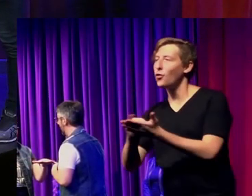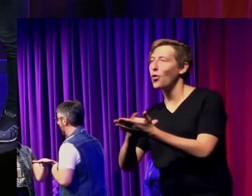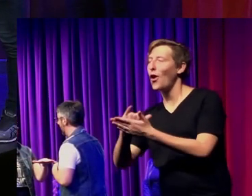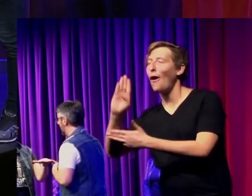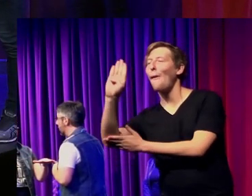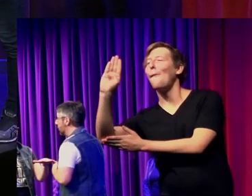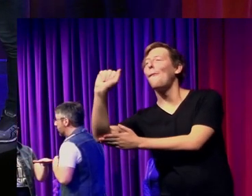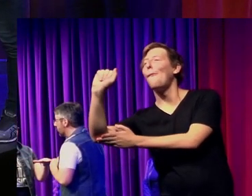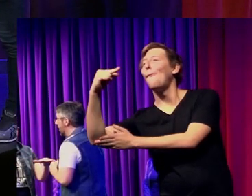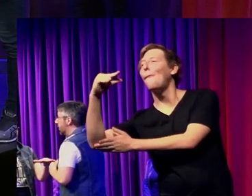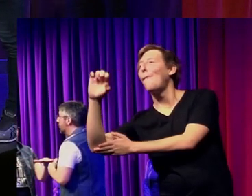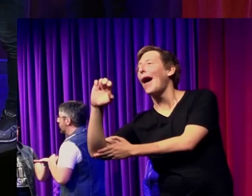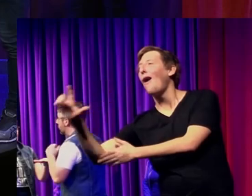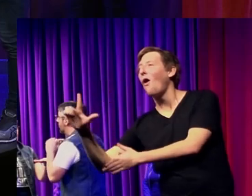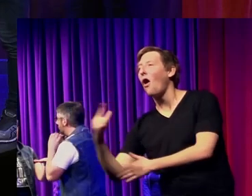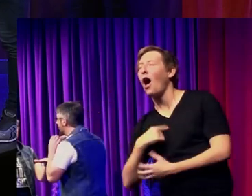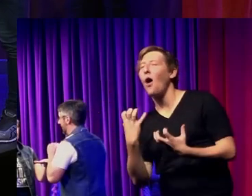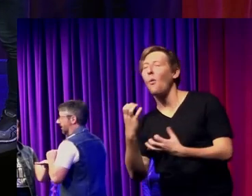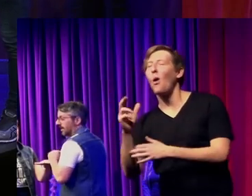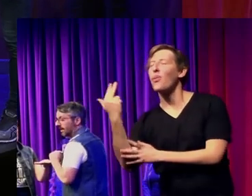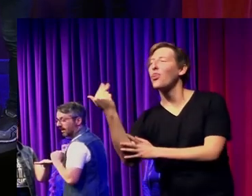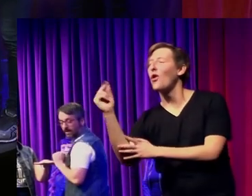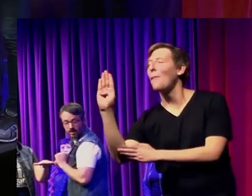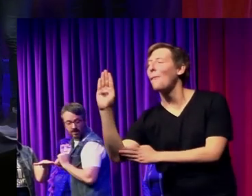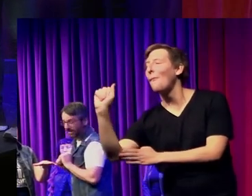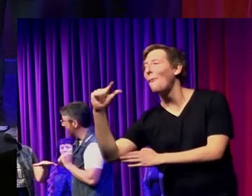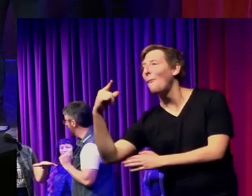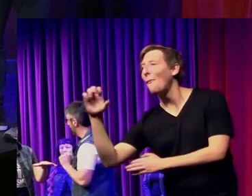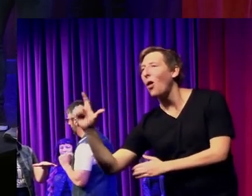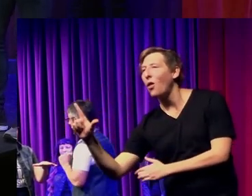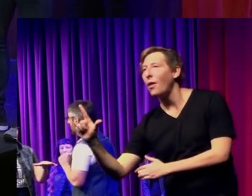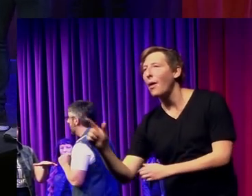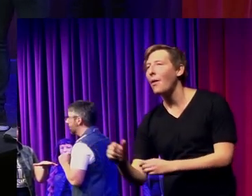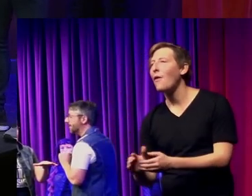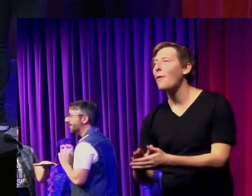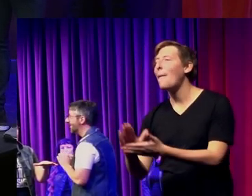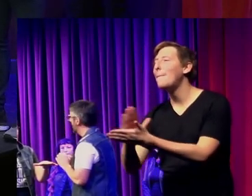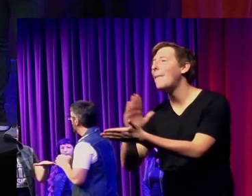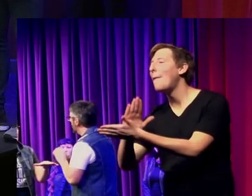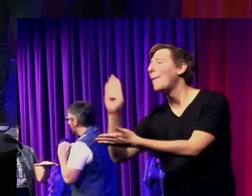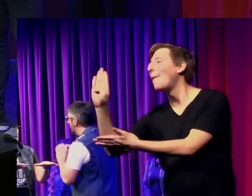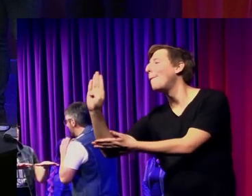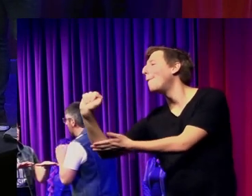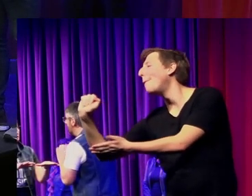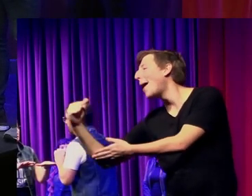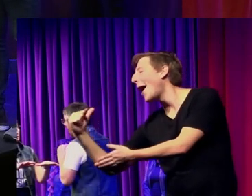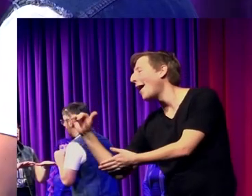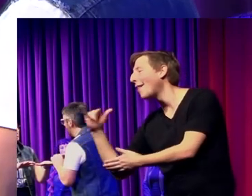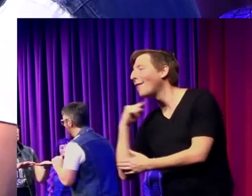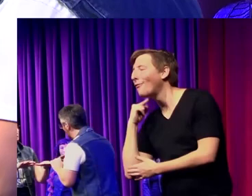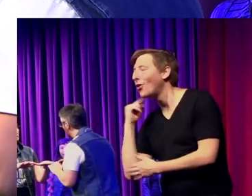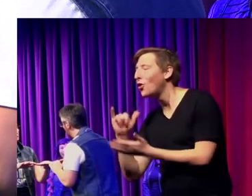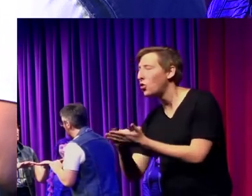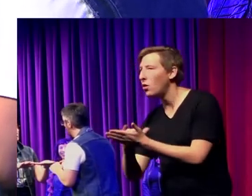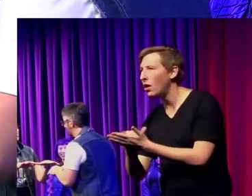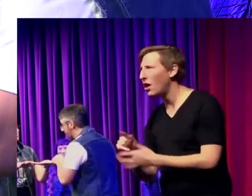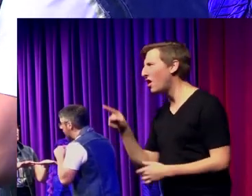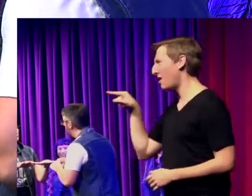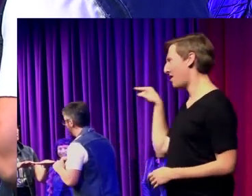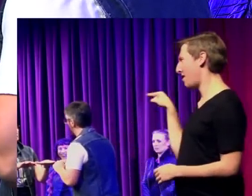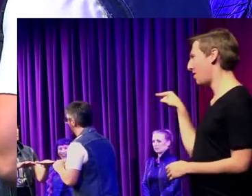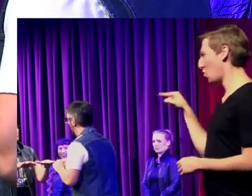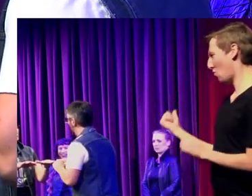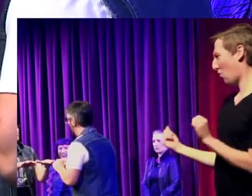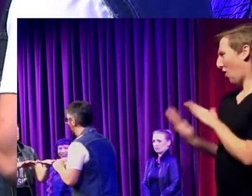and a bag. Not a plastic bag, a paper bag. You're literally the most confrontational person